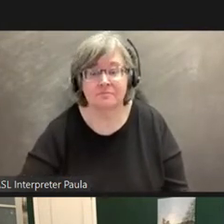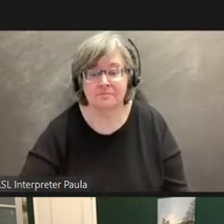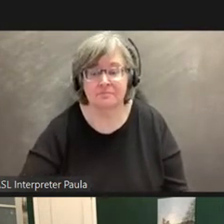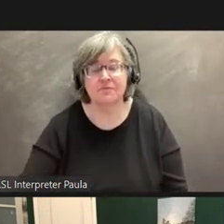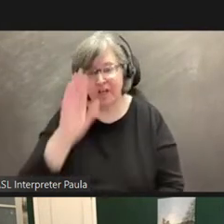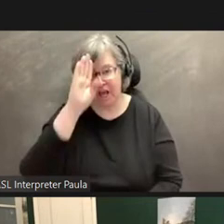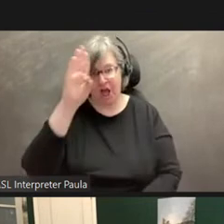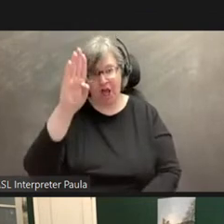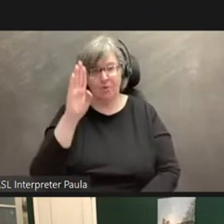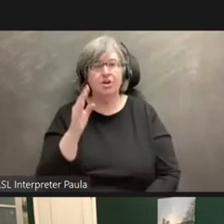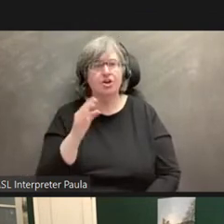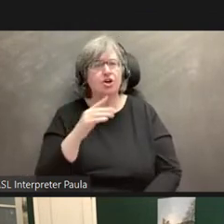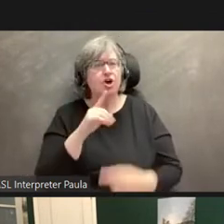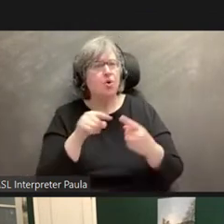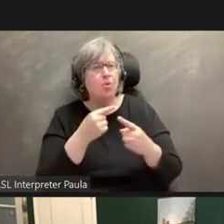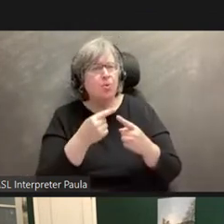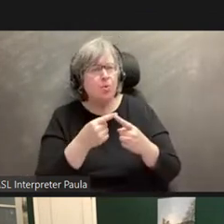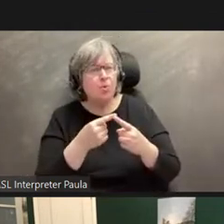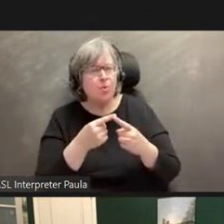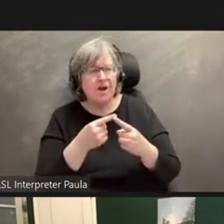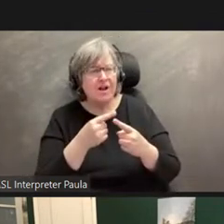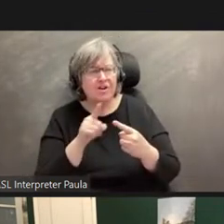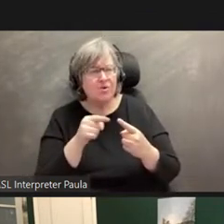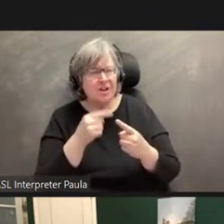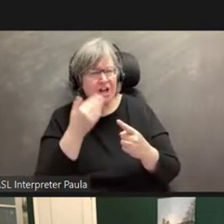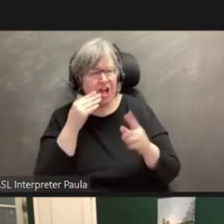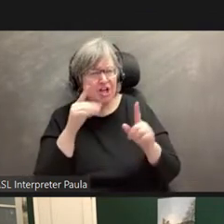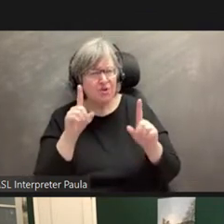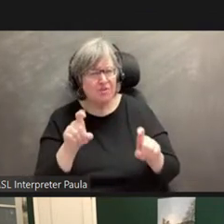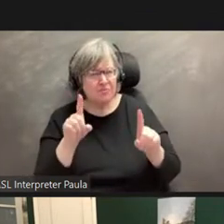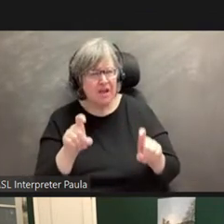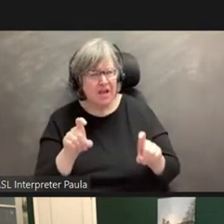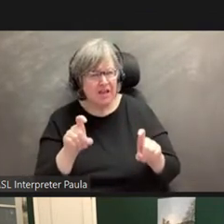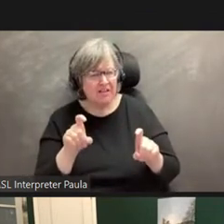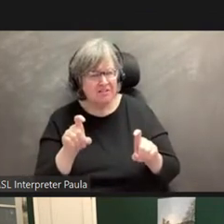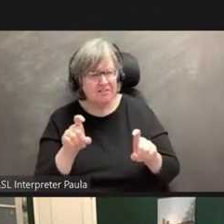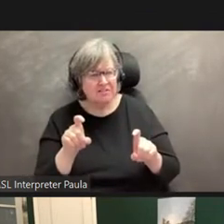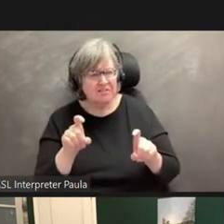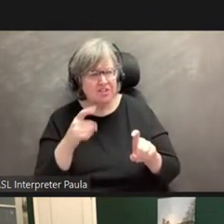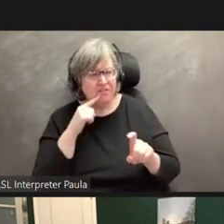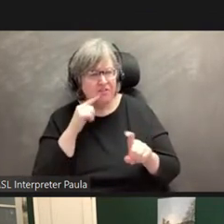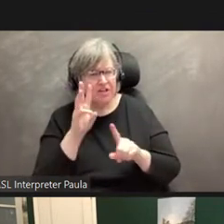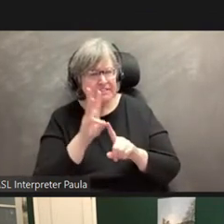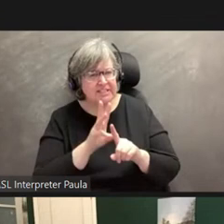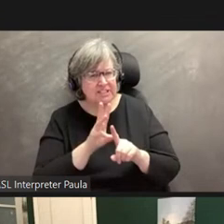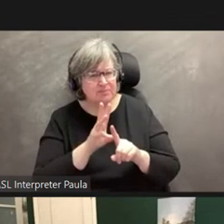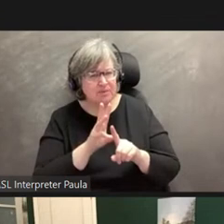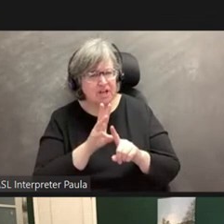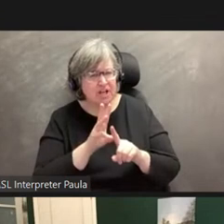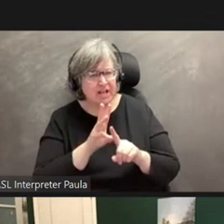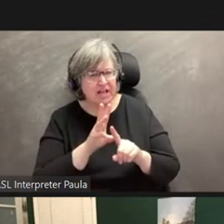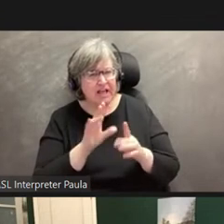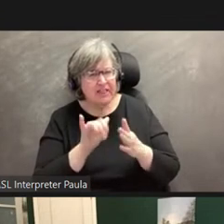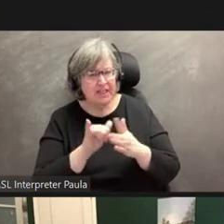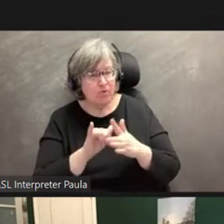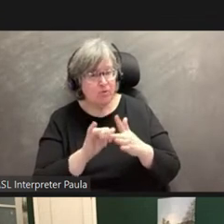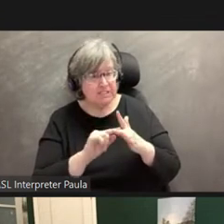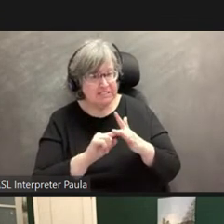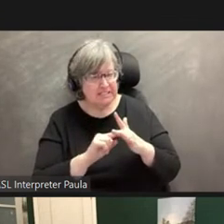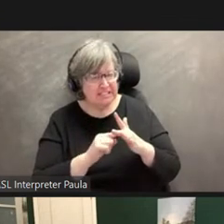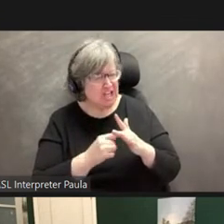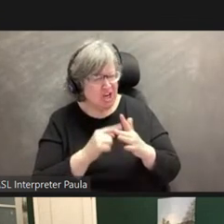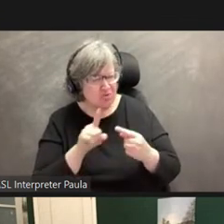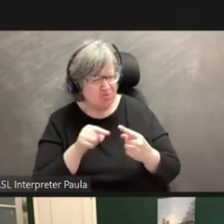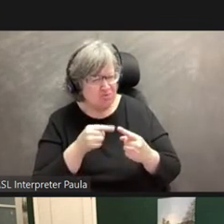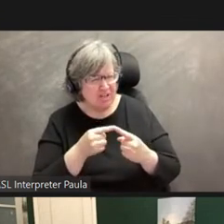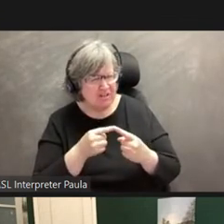Hello. Yeah. When are these going to, I know the pilot phase is going to be for 6 months and that's going to start. When is that going